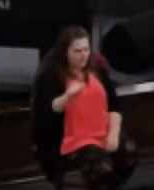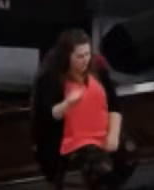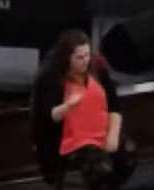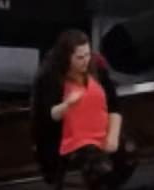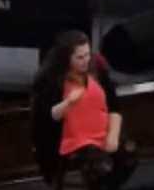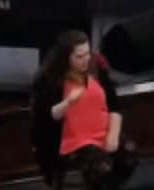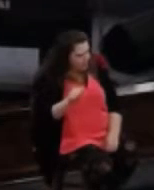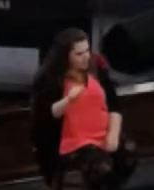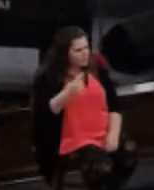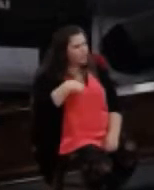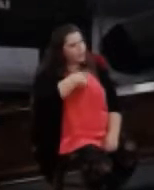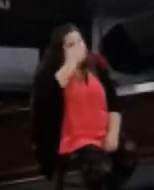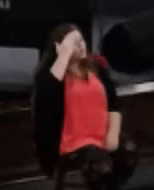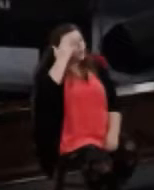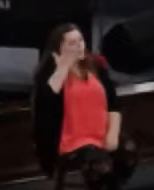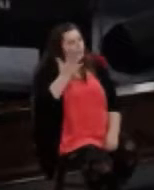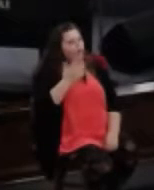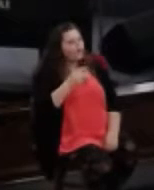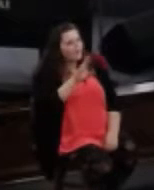We know him as Buddha.